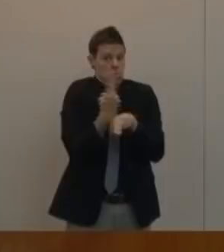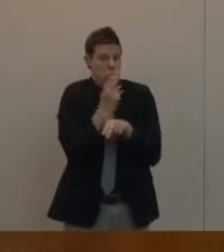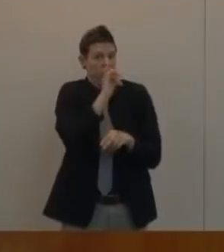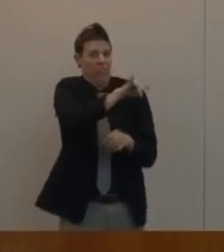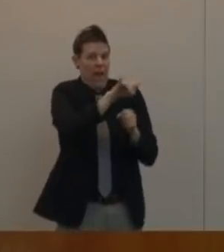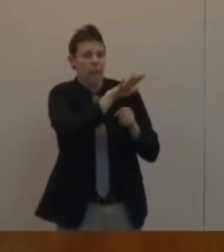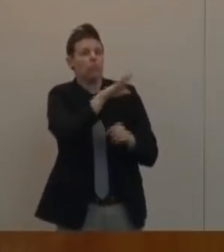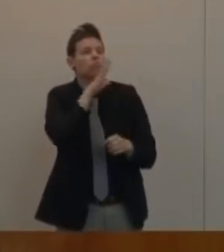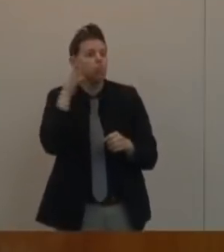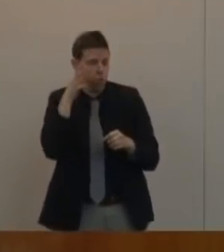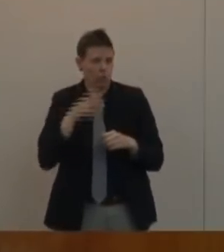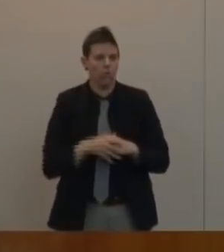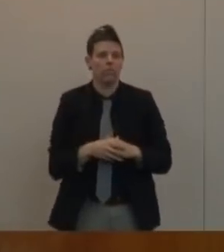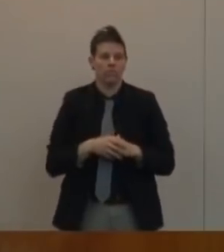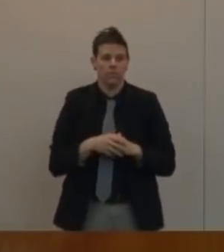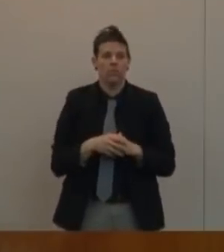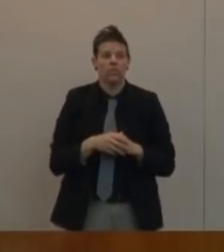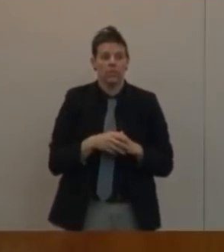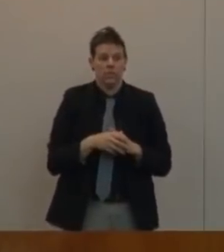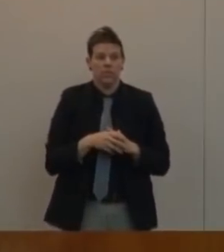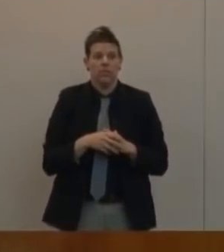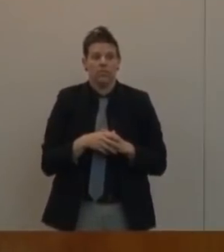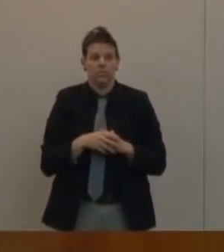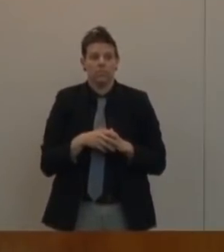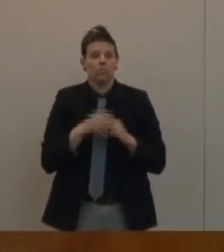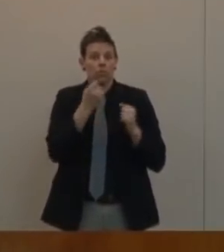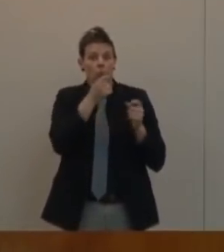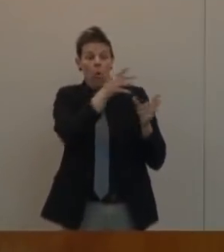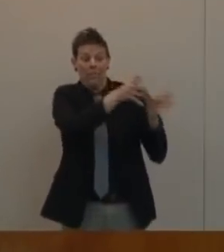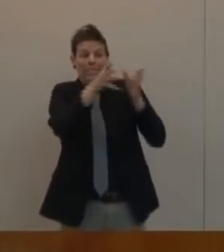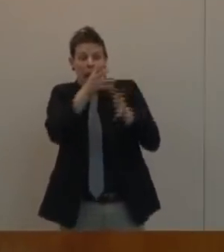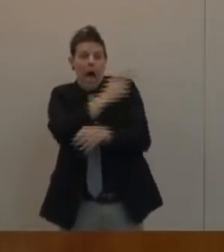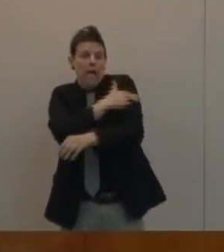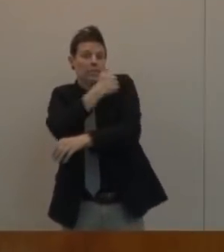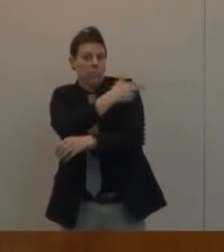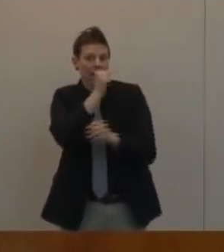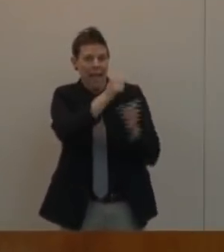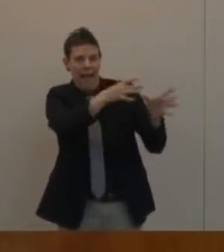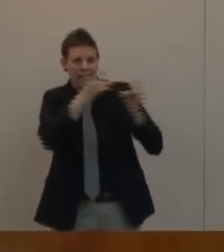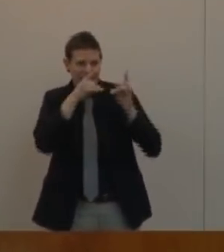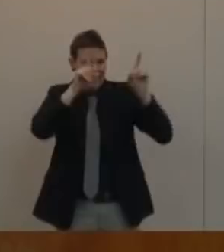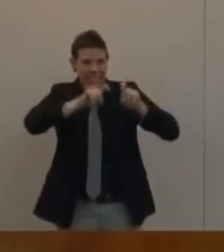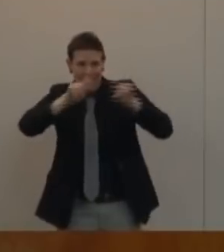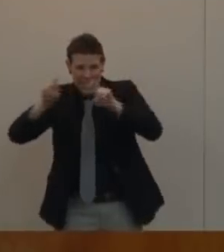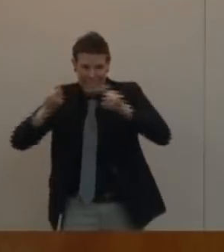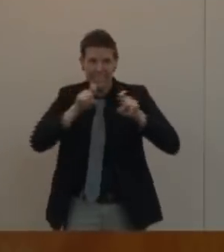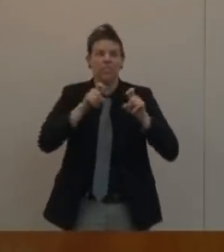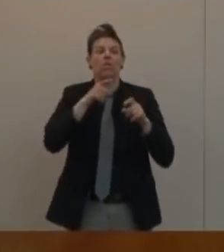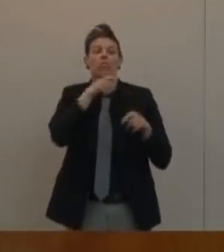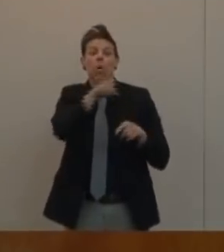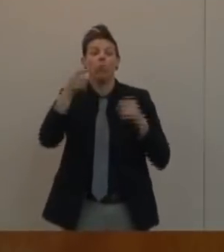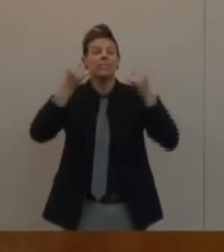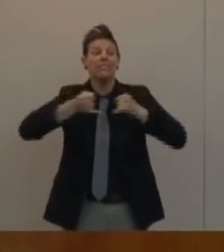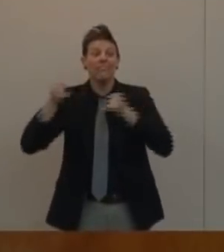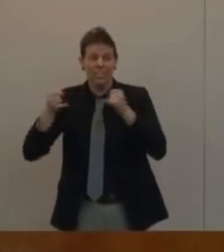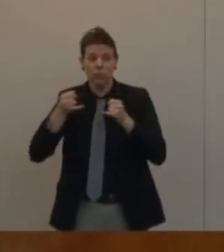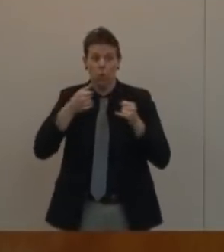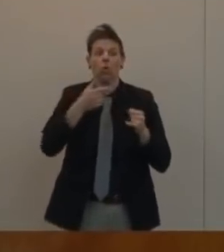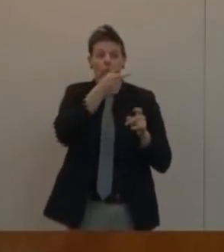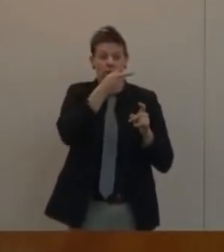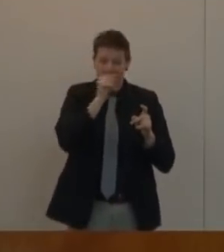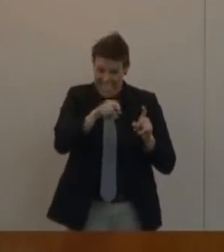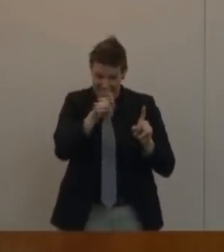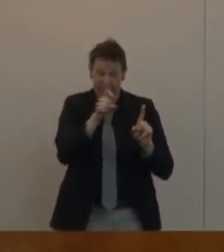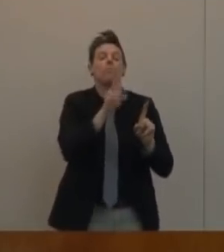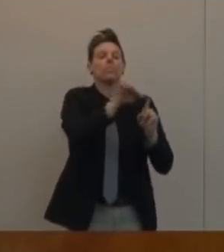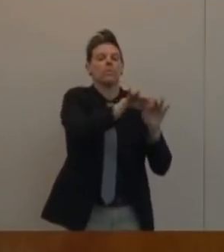to hospitals who can do rapid turnaround for healthcare workers or for individuals who are hospitalized and they need to make room for